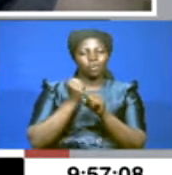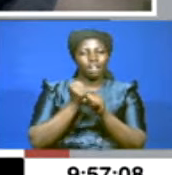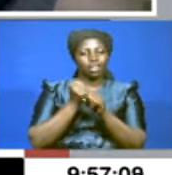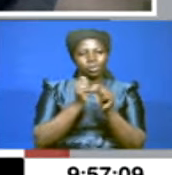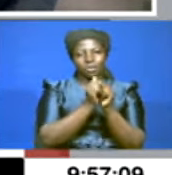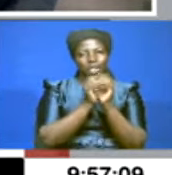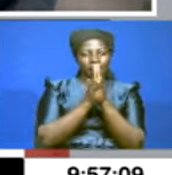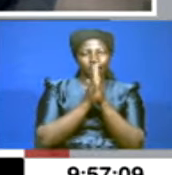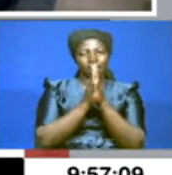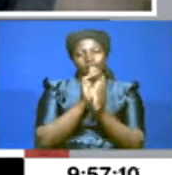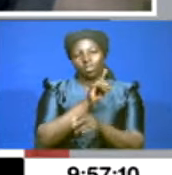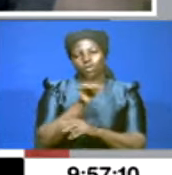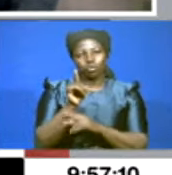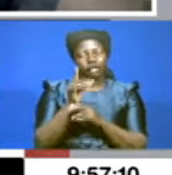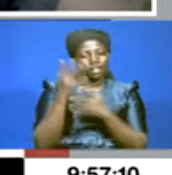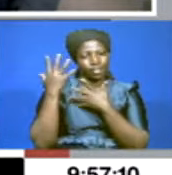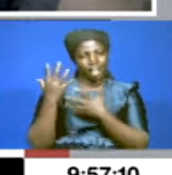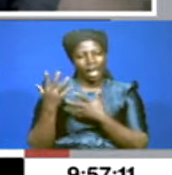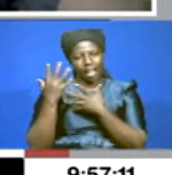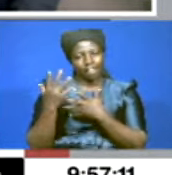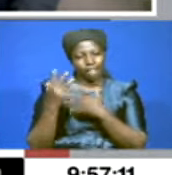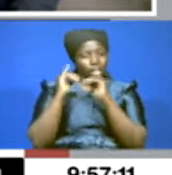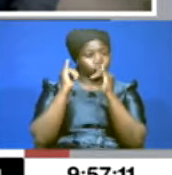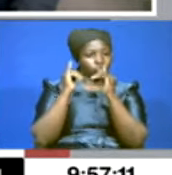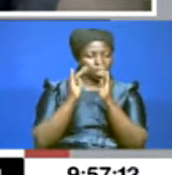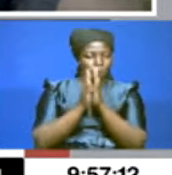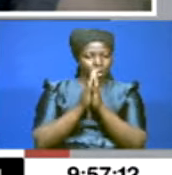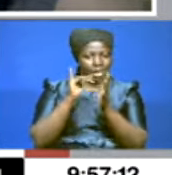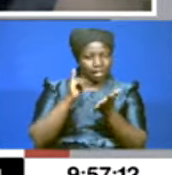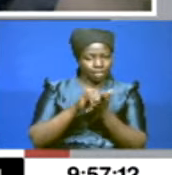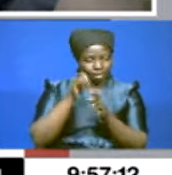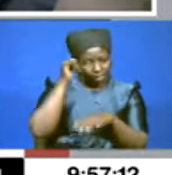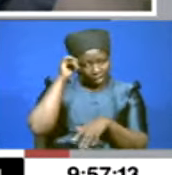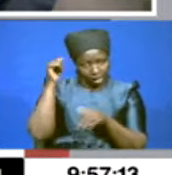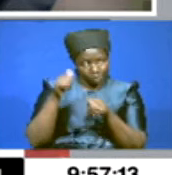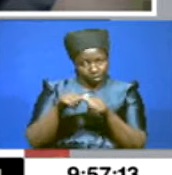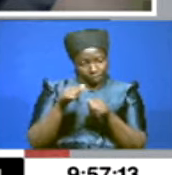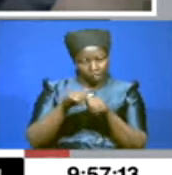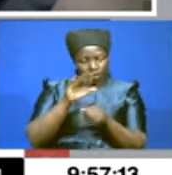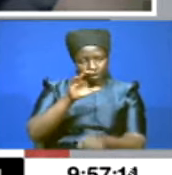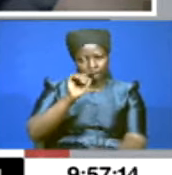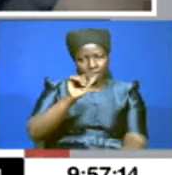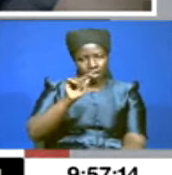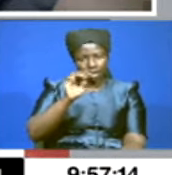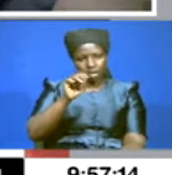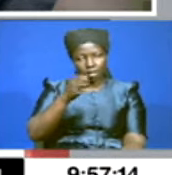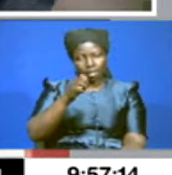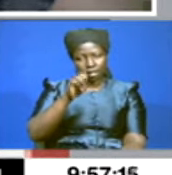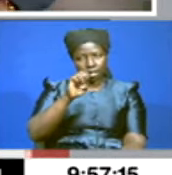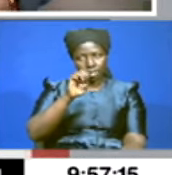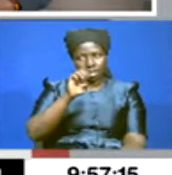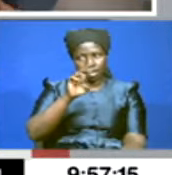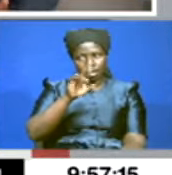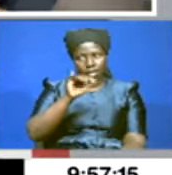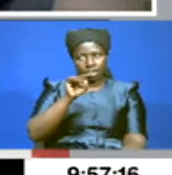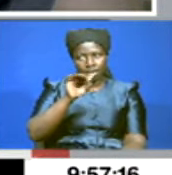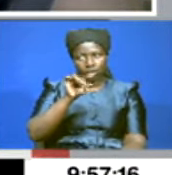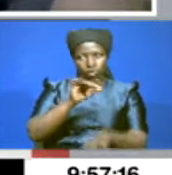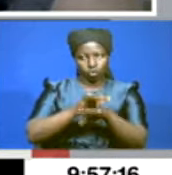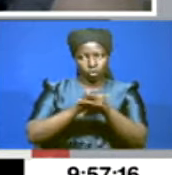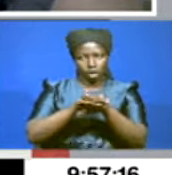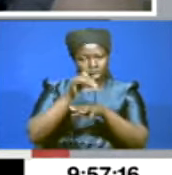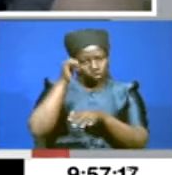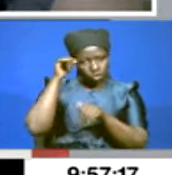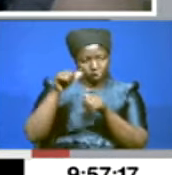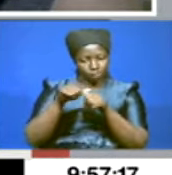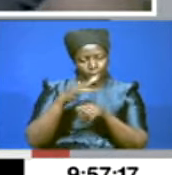it was quite a heavy bulletin, of course, with that memorial of Catherine and the fundraiser. It was really good to remember our